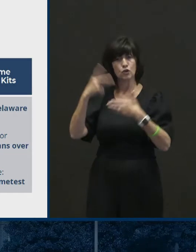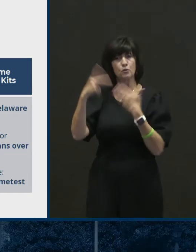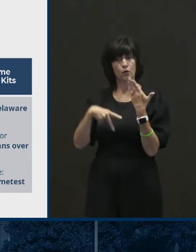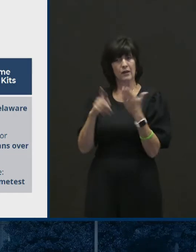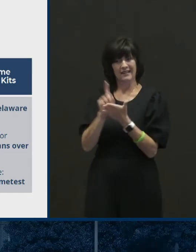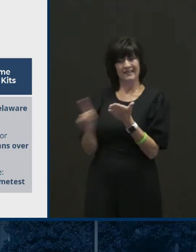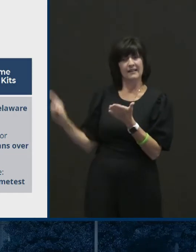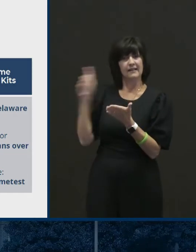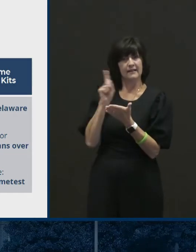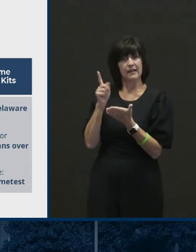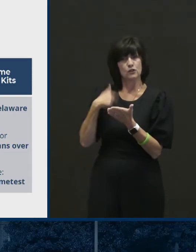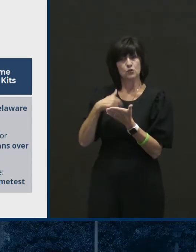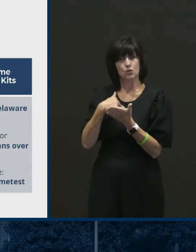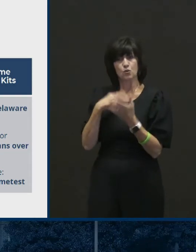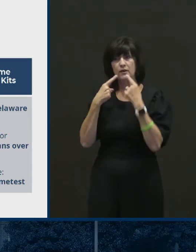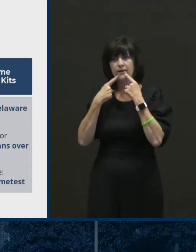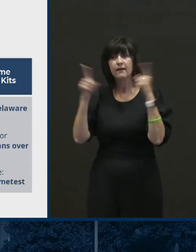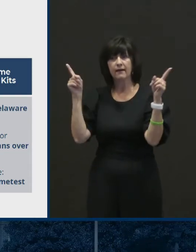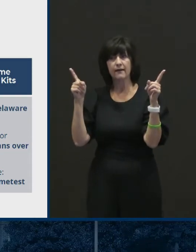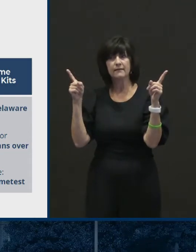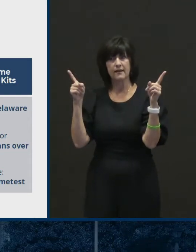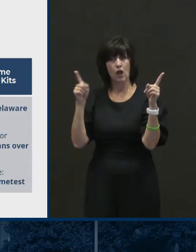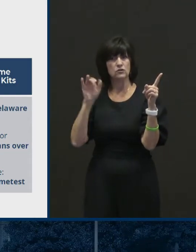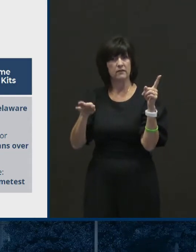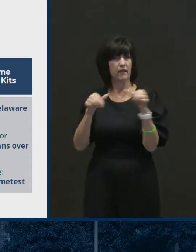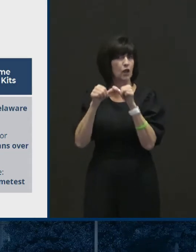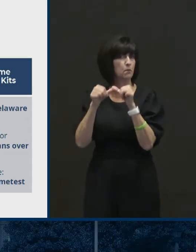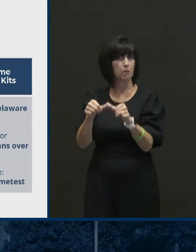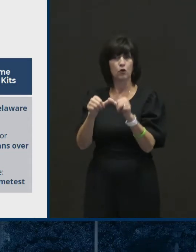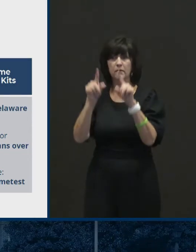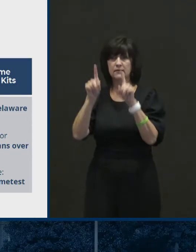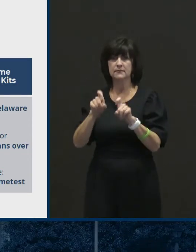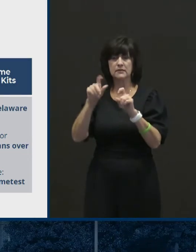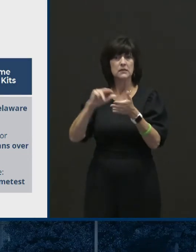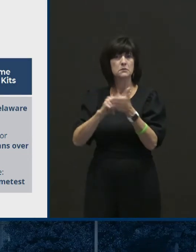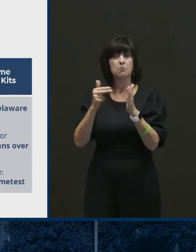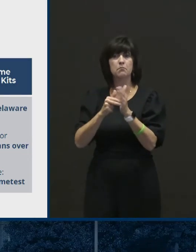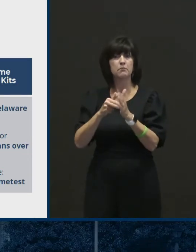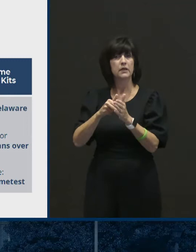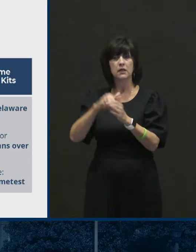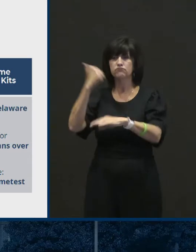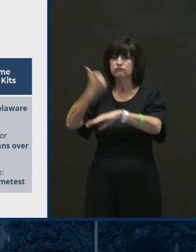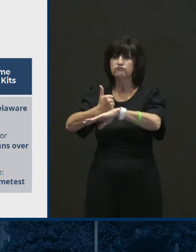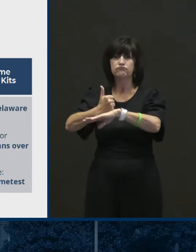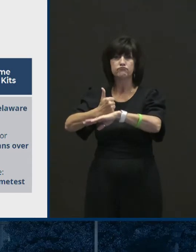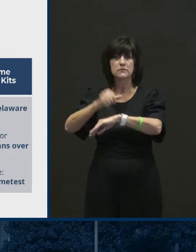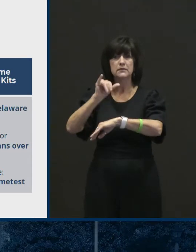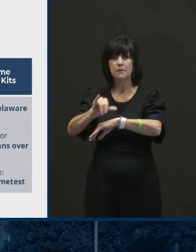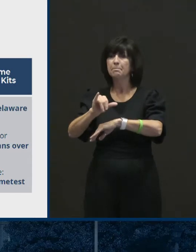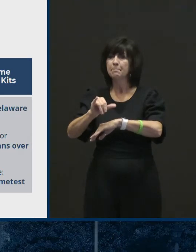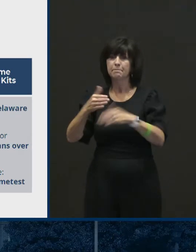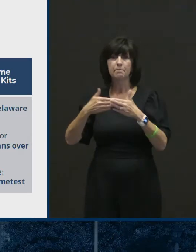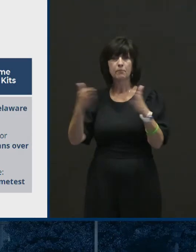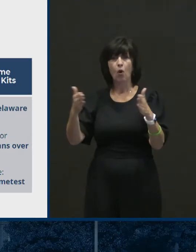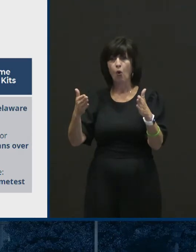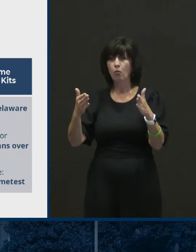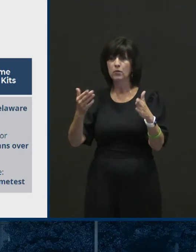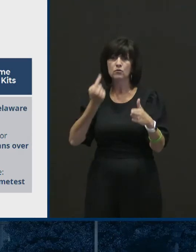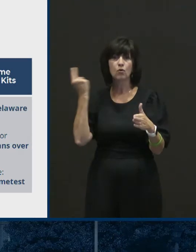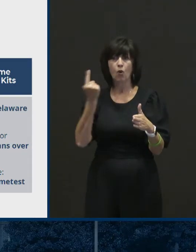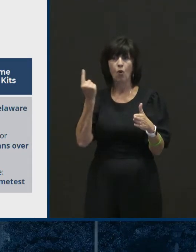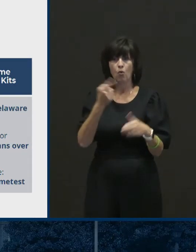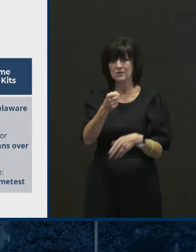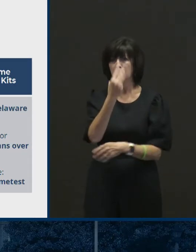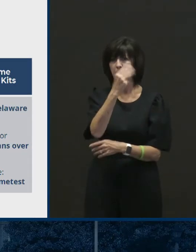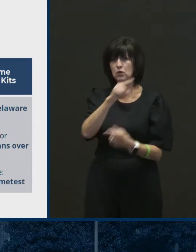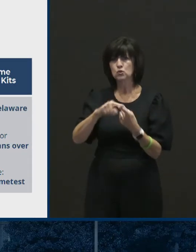testing locations. That's 19 locations to include Walgreens service centers and the public health clinics. They are open Monday through Friday.